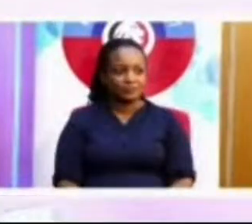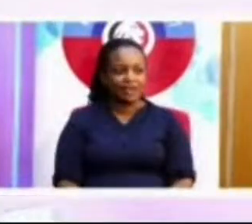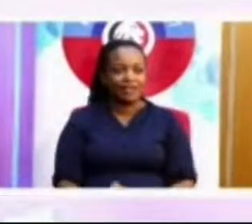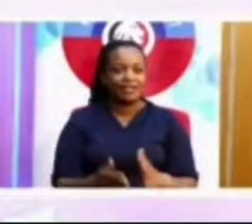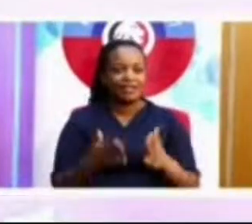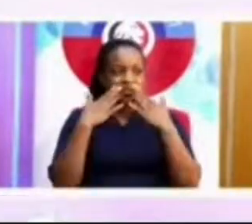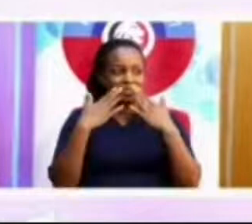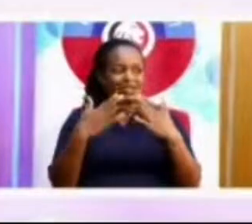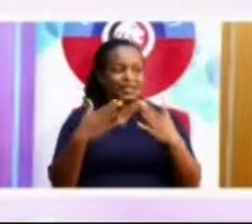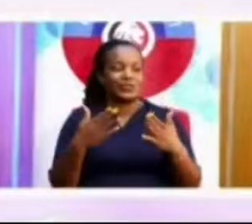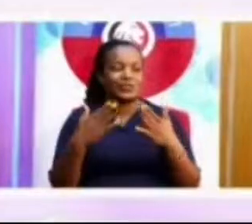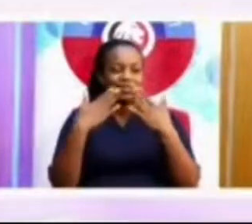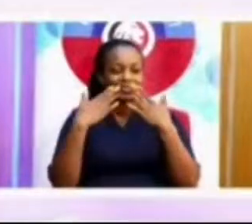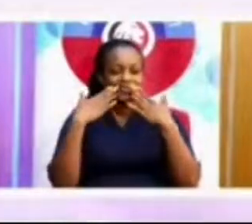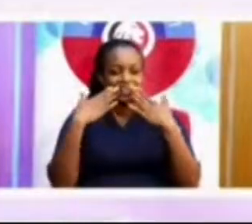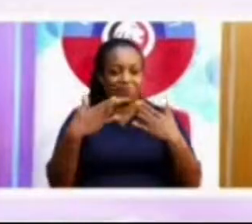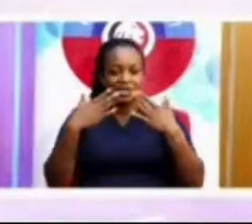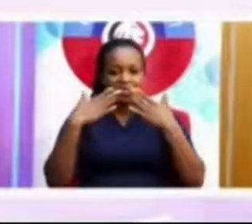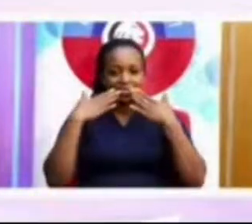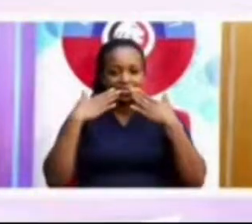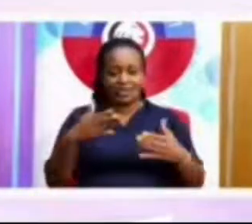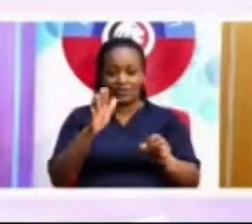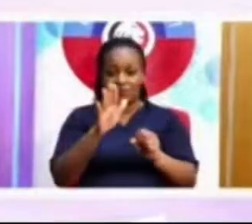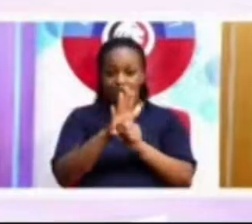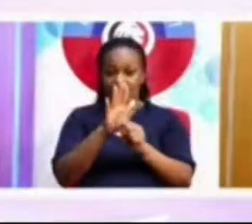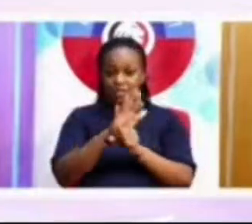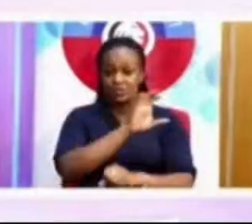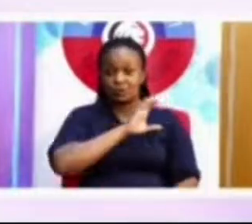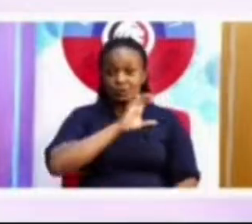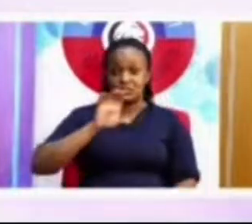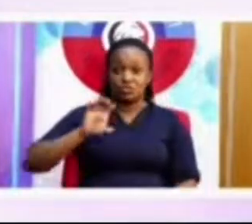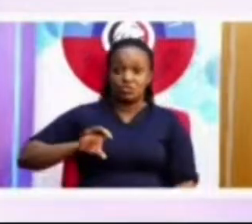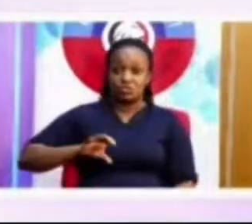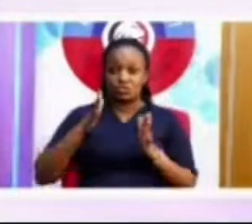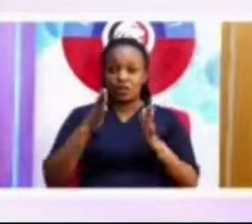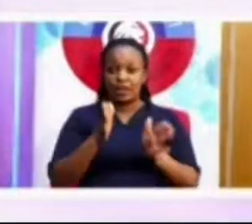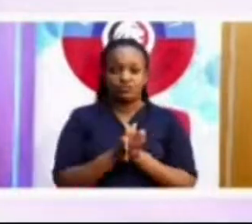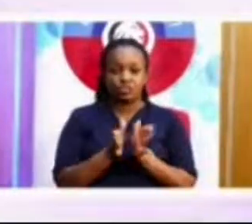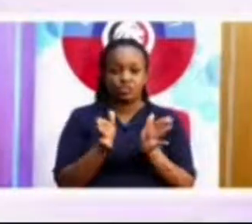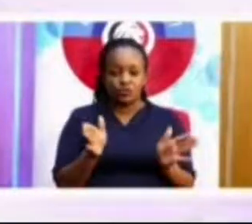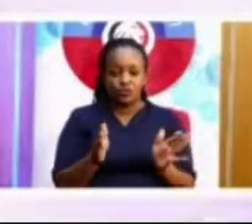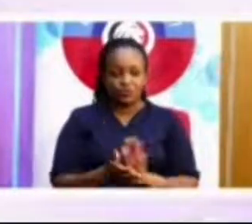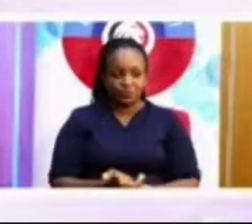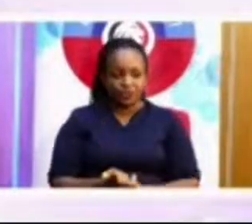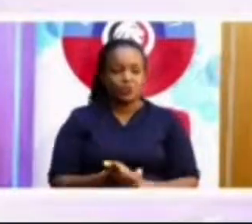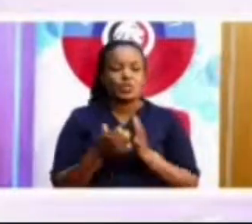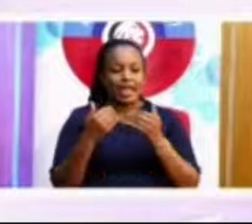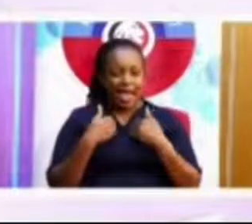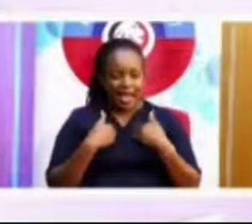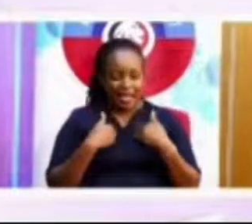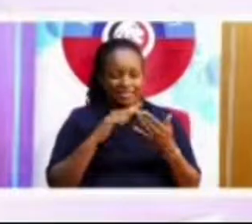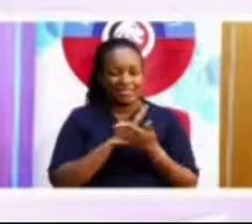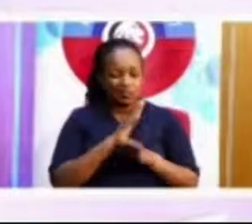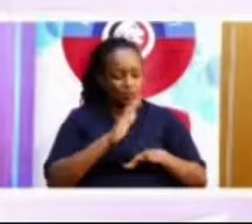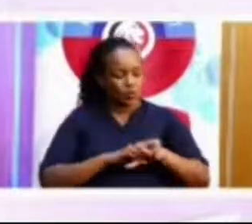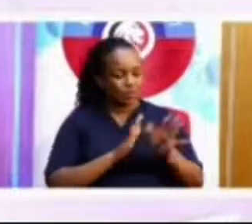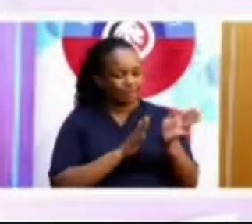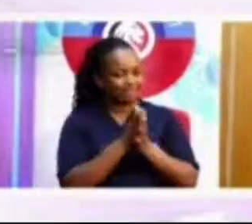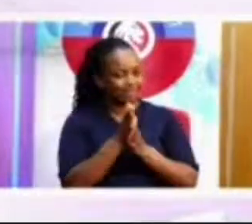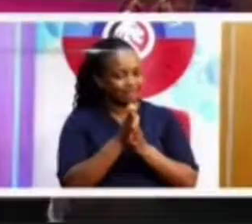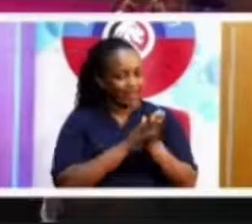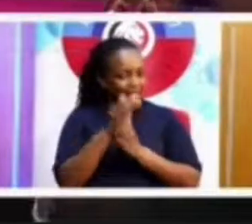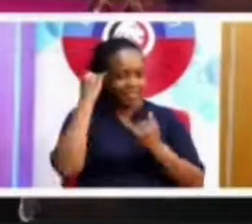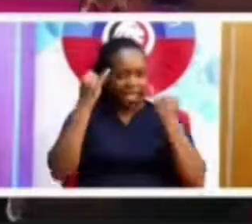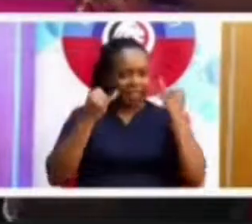Thank you very, very much, Bwana Commissioner General, and some great insights. I believe the idea of some people taking advantage